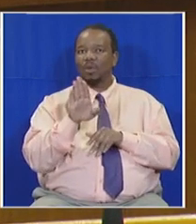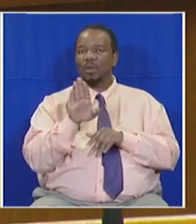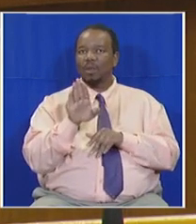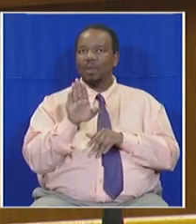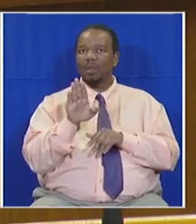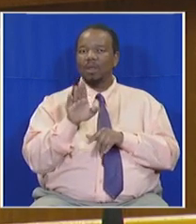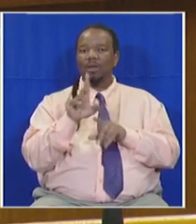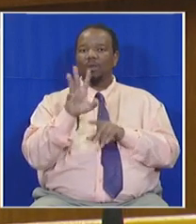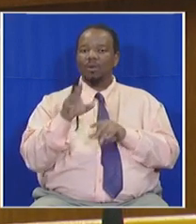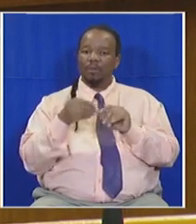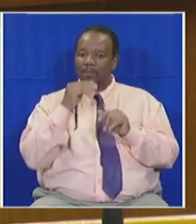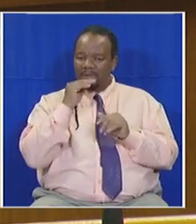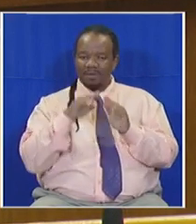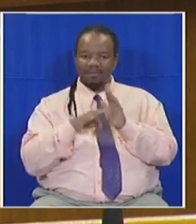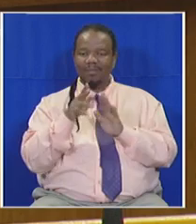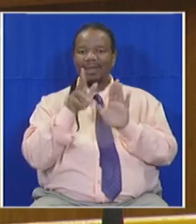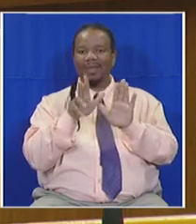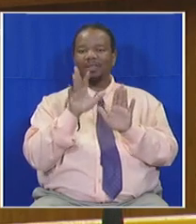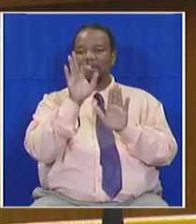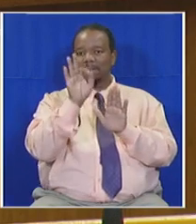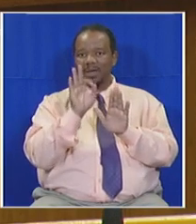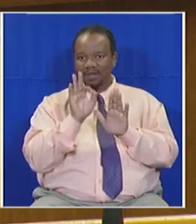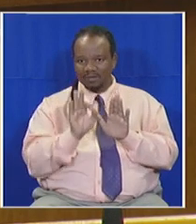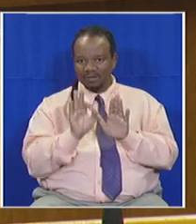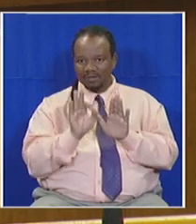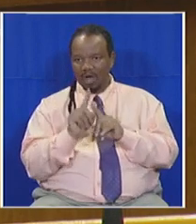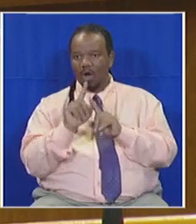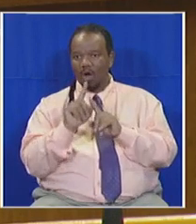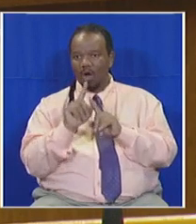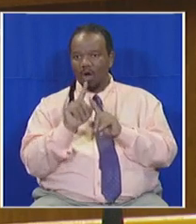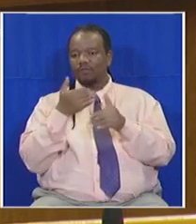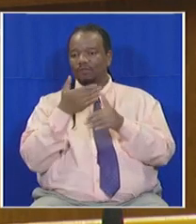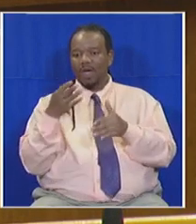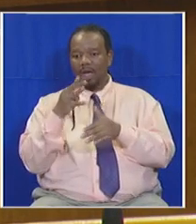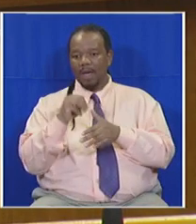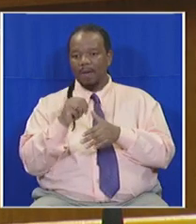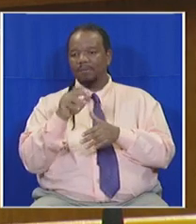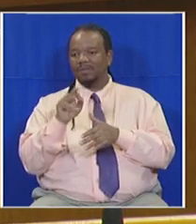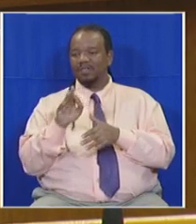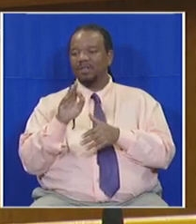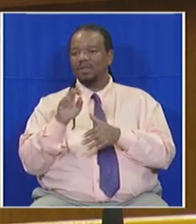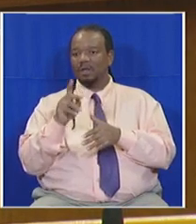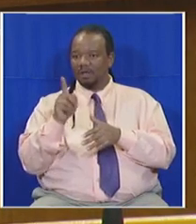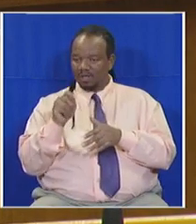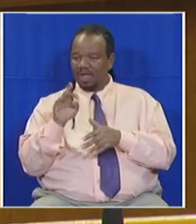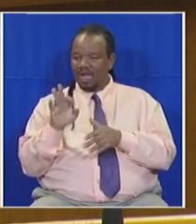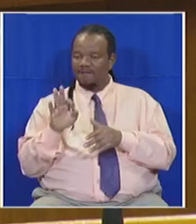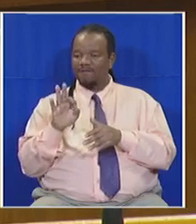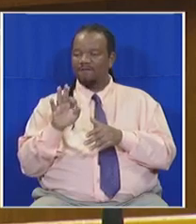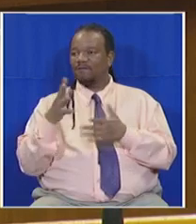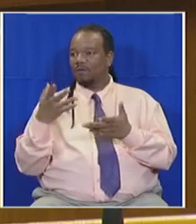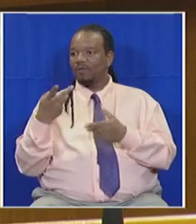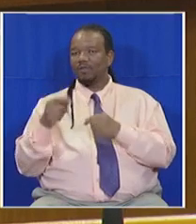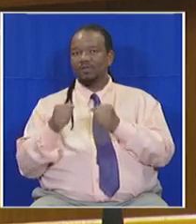an average growth of 8% over the 2017 medium-term period. The total allocation